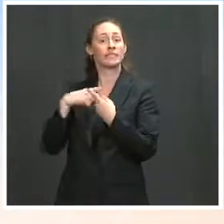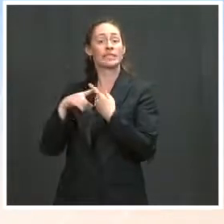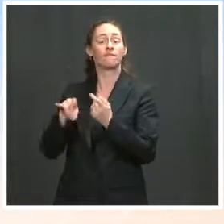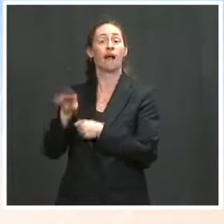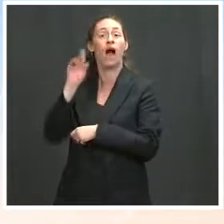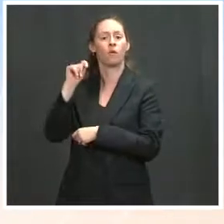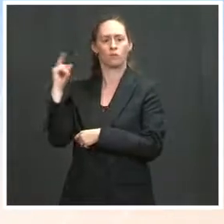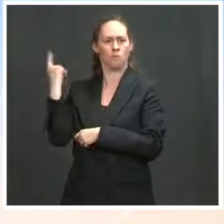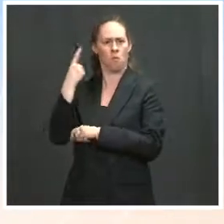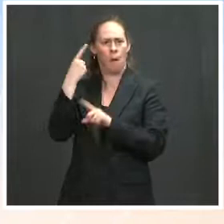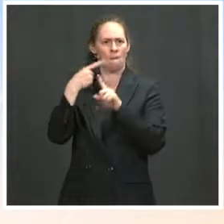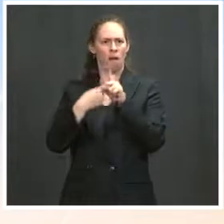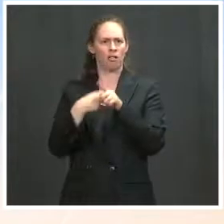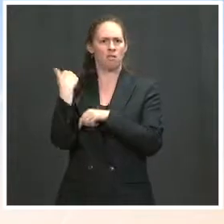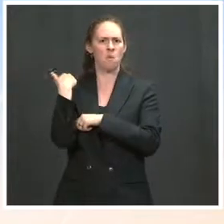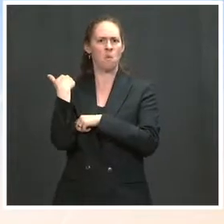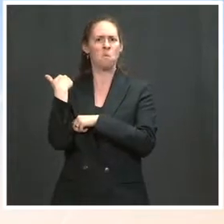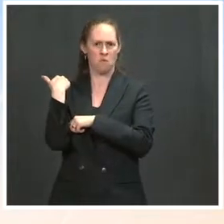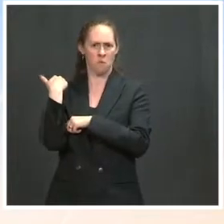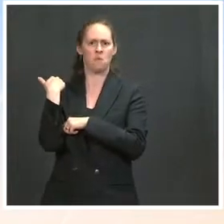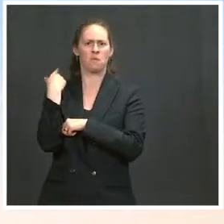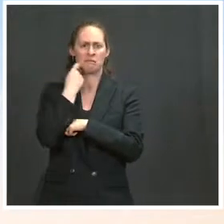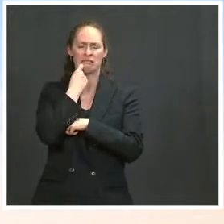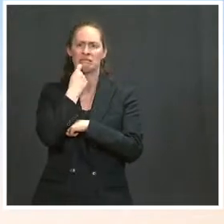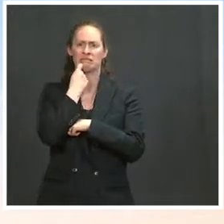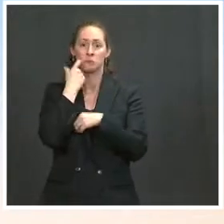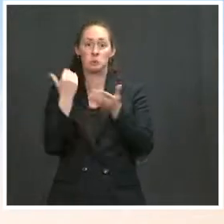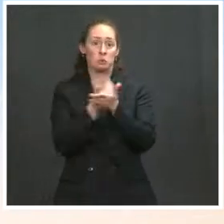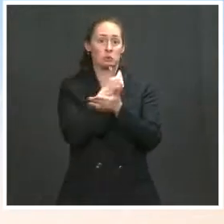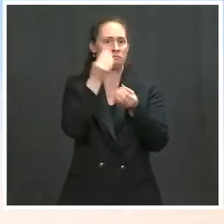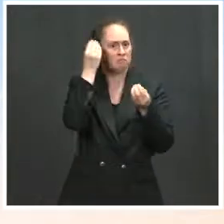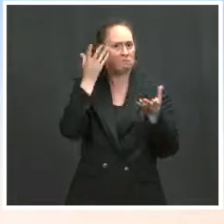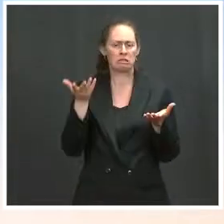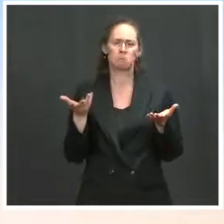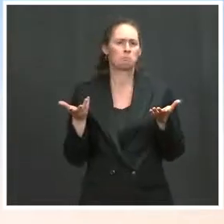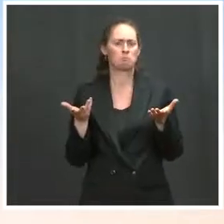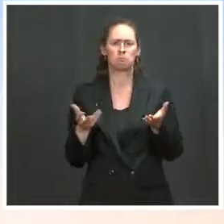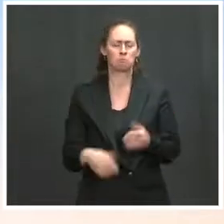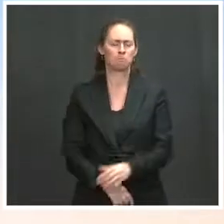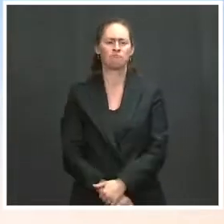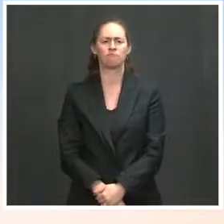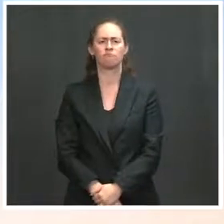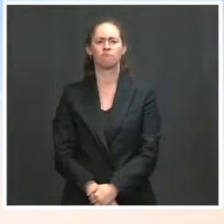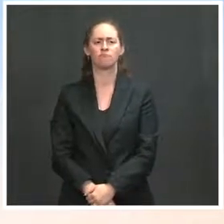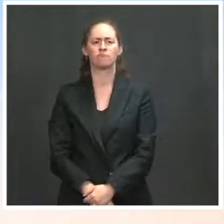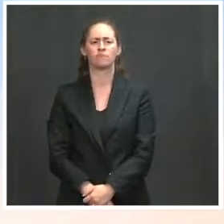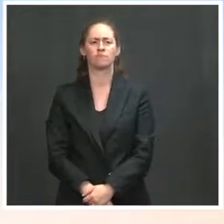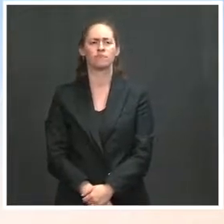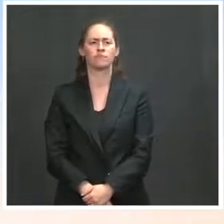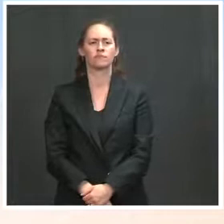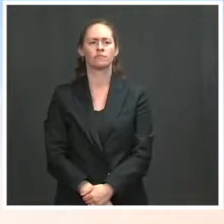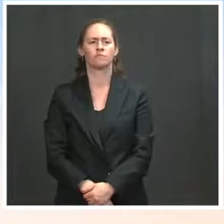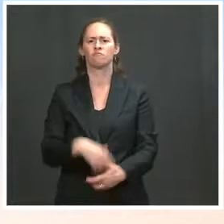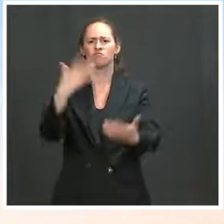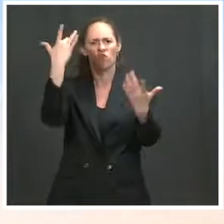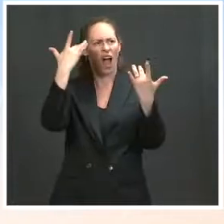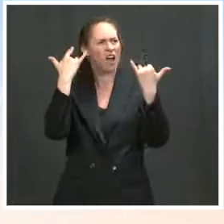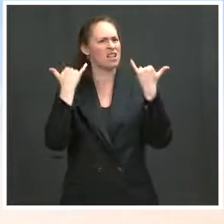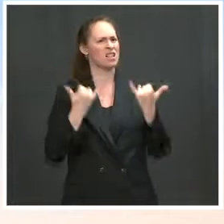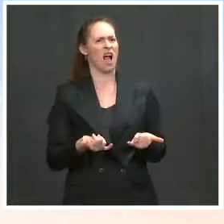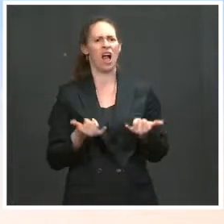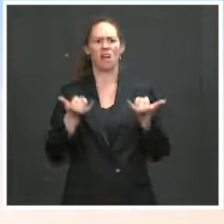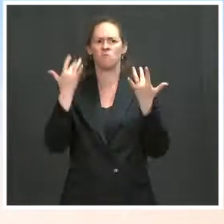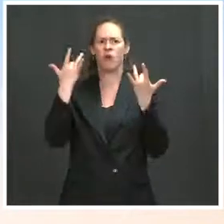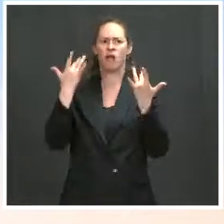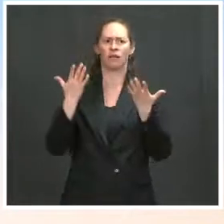more to read out than that. One of the reasons that we're doing it now is because classified information